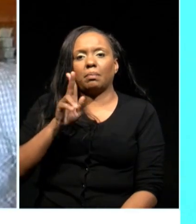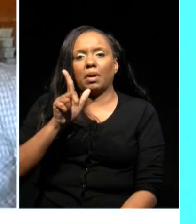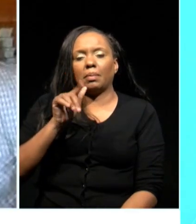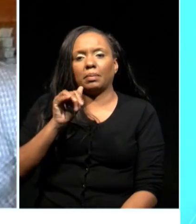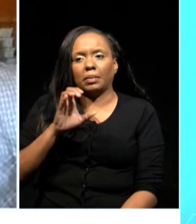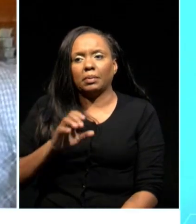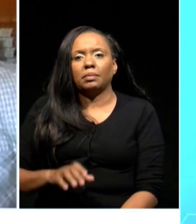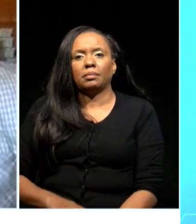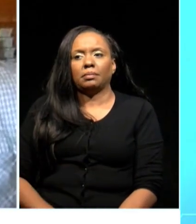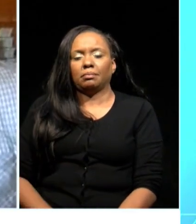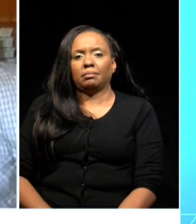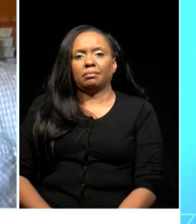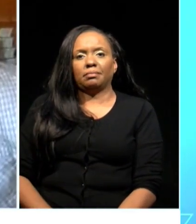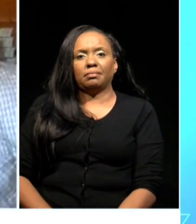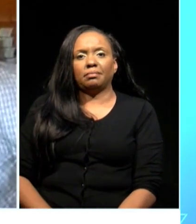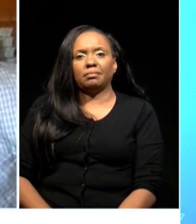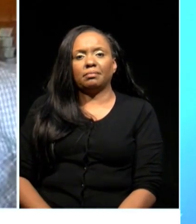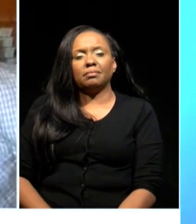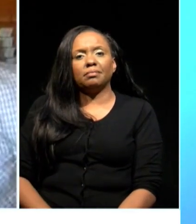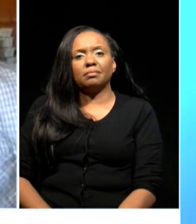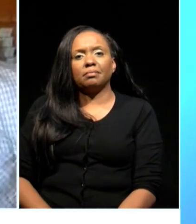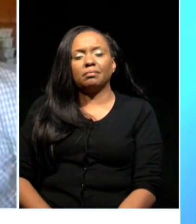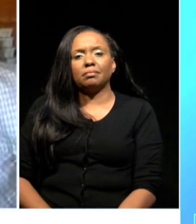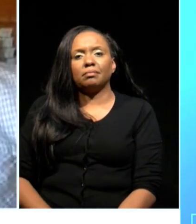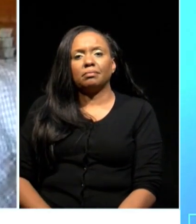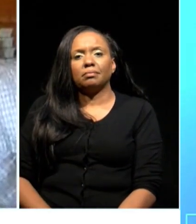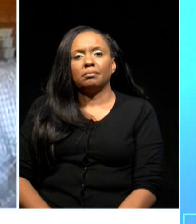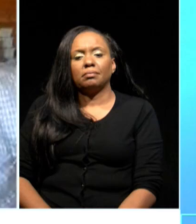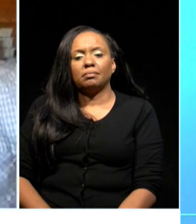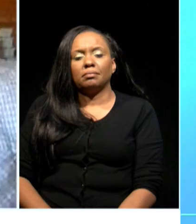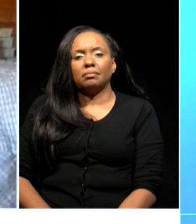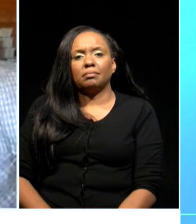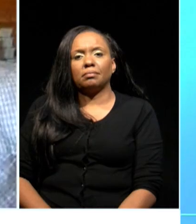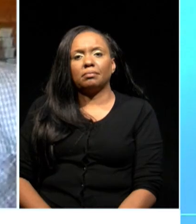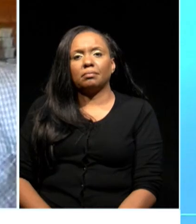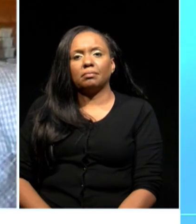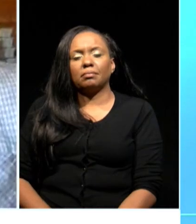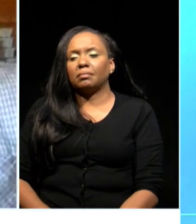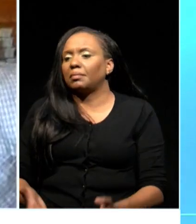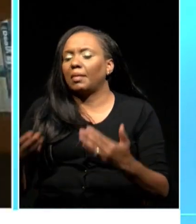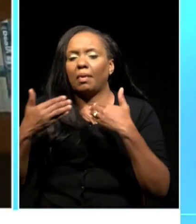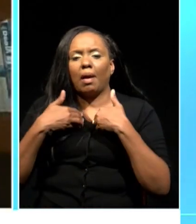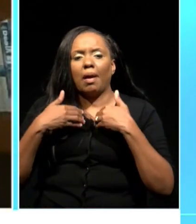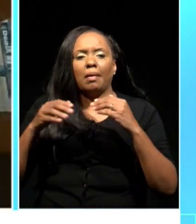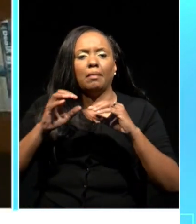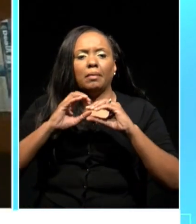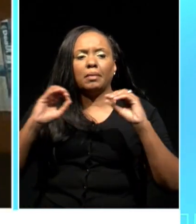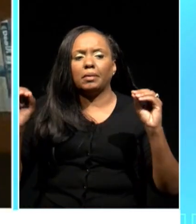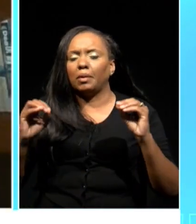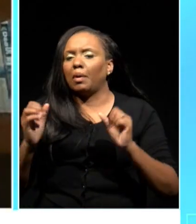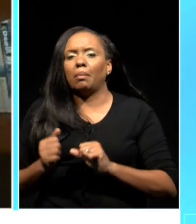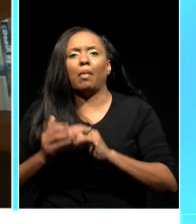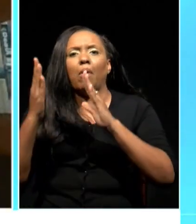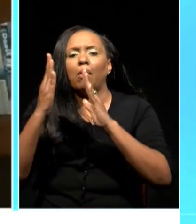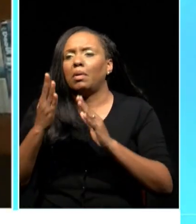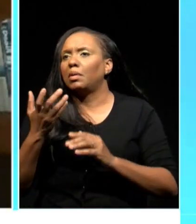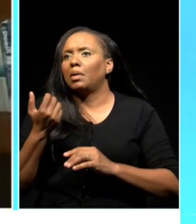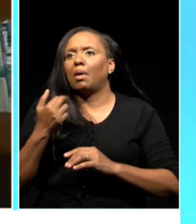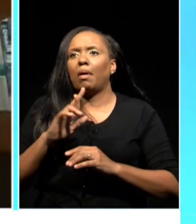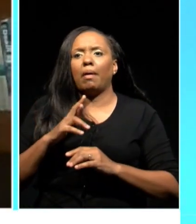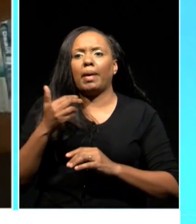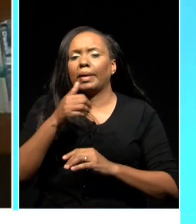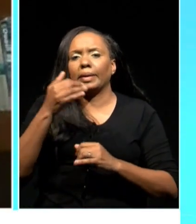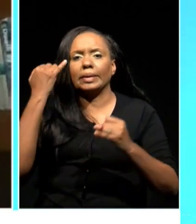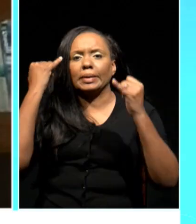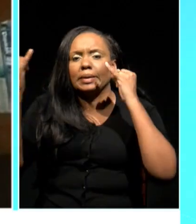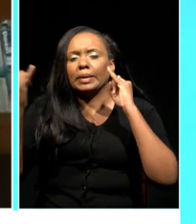unable to craft a kind of a sound position on that. So what you're hearing in the platform, a little noises about